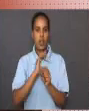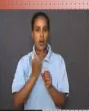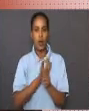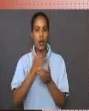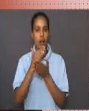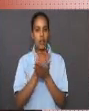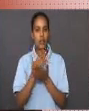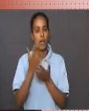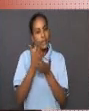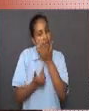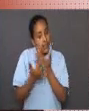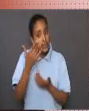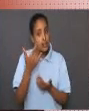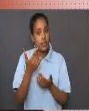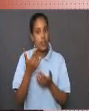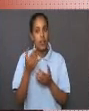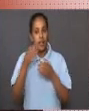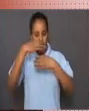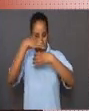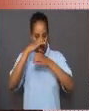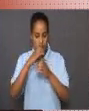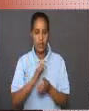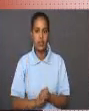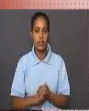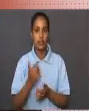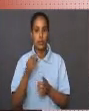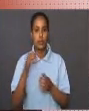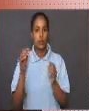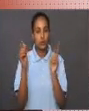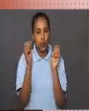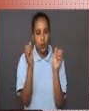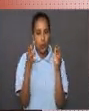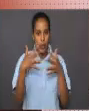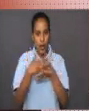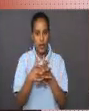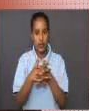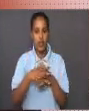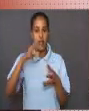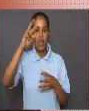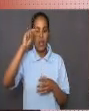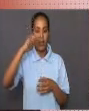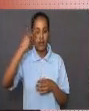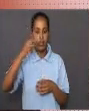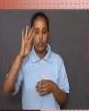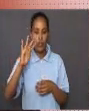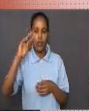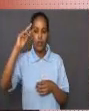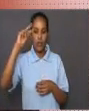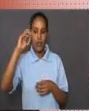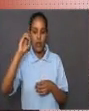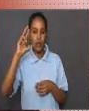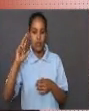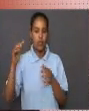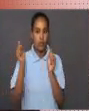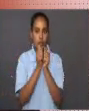We finished our lesson by discussing an experiment which combined ammonium nitrate